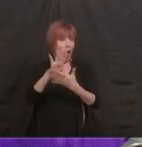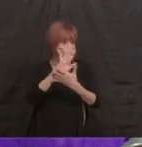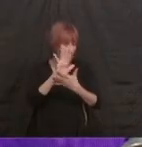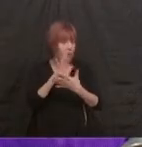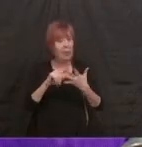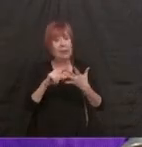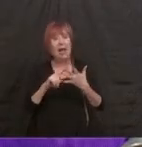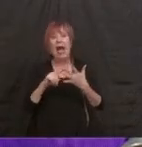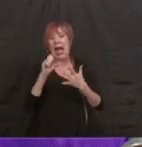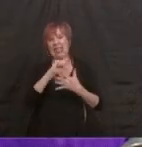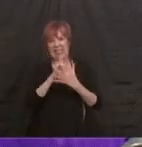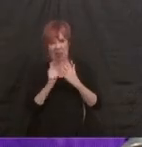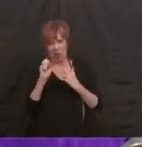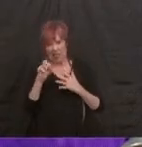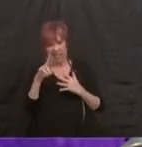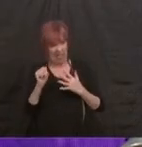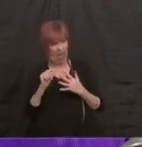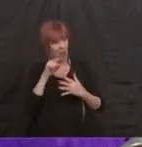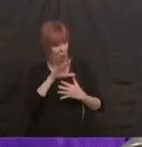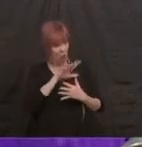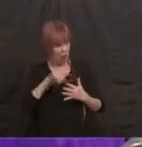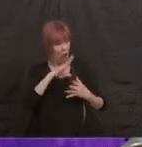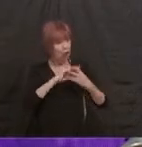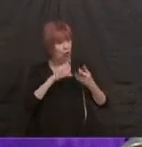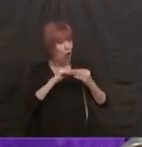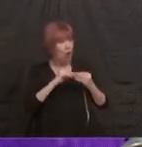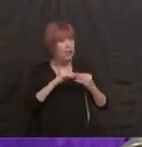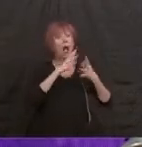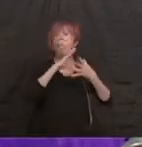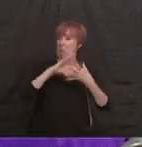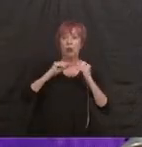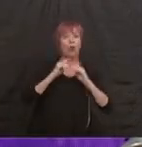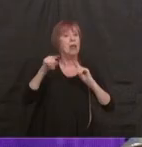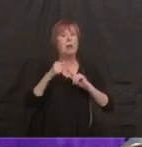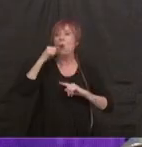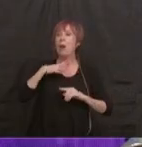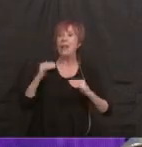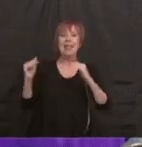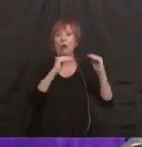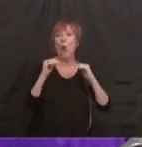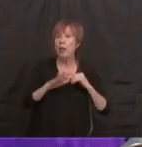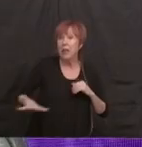and series today are addressing stories about women's equality globally?